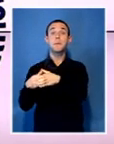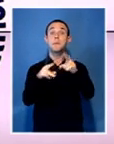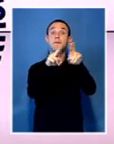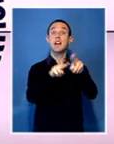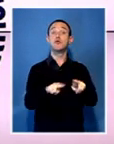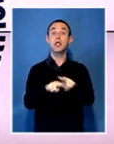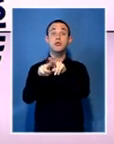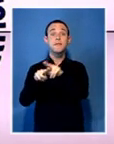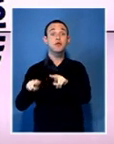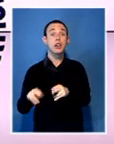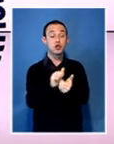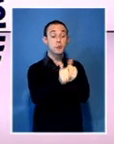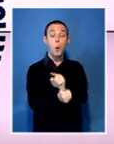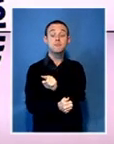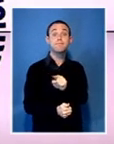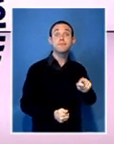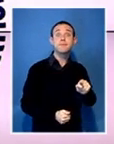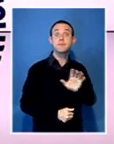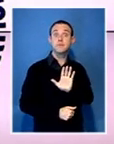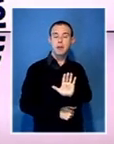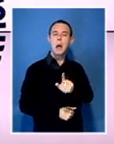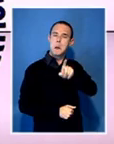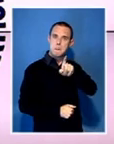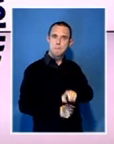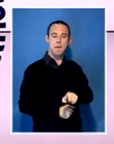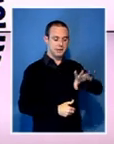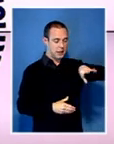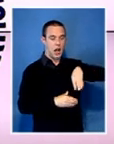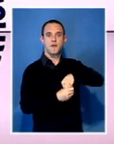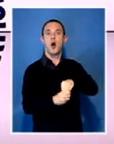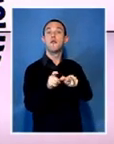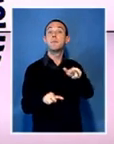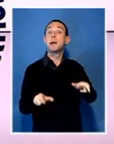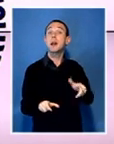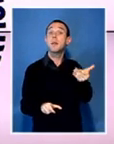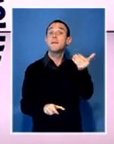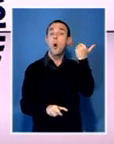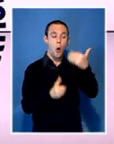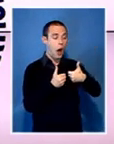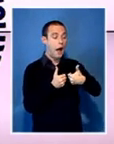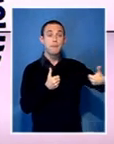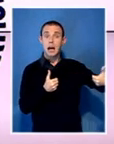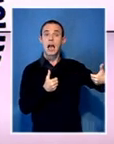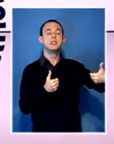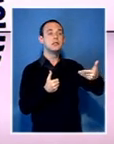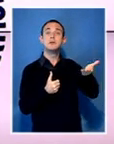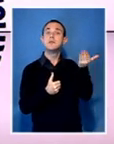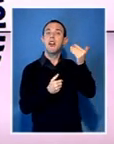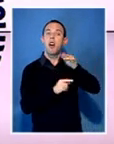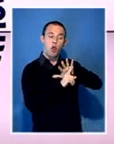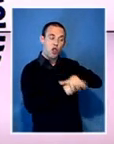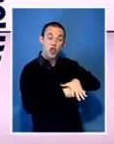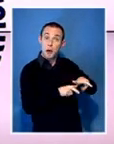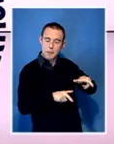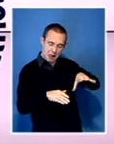the first transformation status report from the Eminent Persons Group in Johannesburg today. The EPG was appointed to assist Mbalula